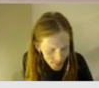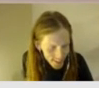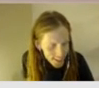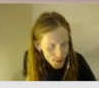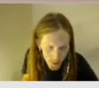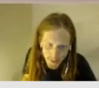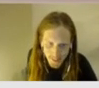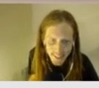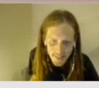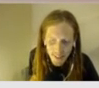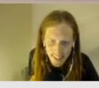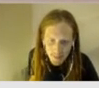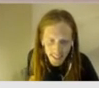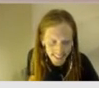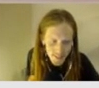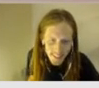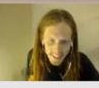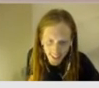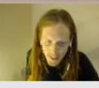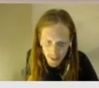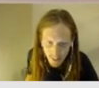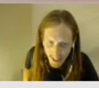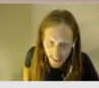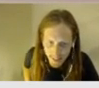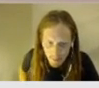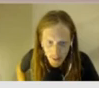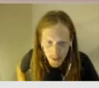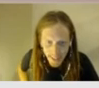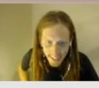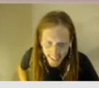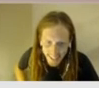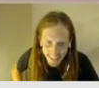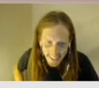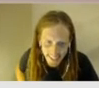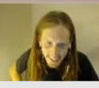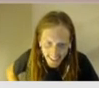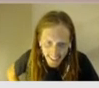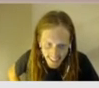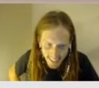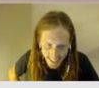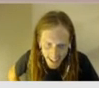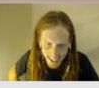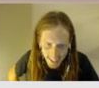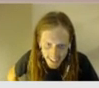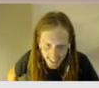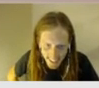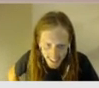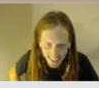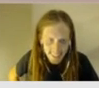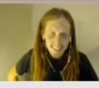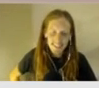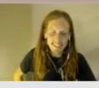whatever, you go into a different headspace and you get over a lot of those humps pretty quick. No doubt, for sure,